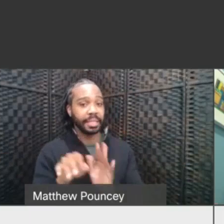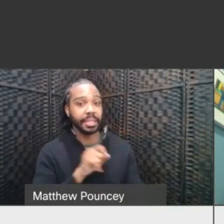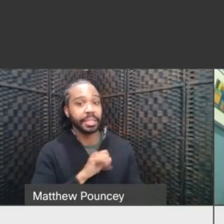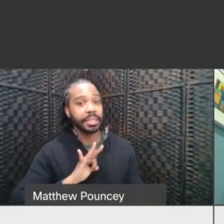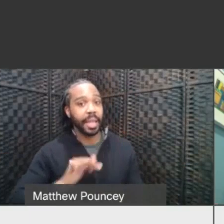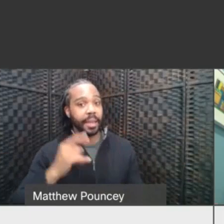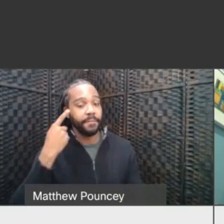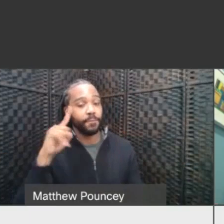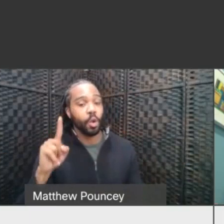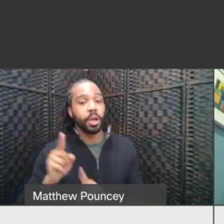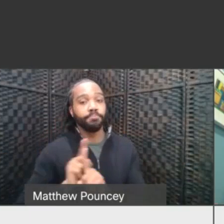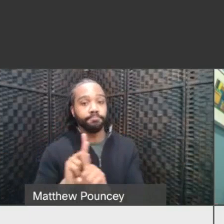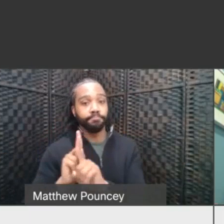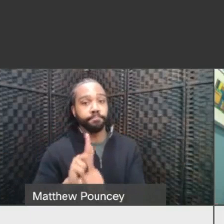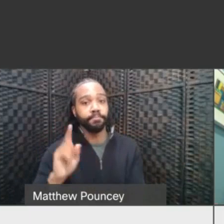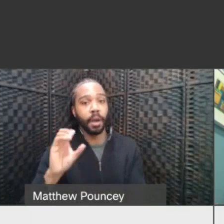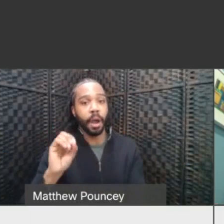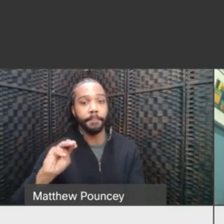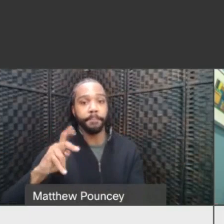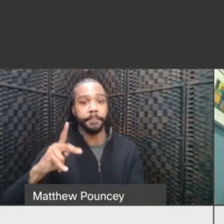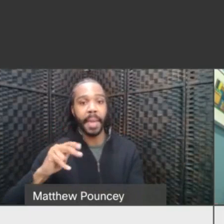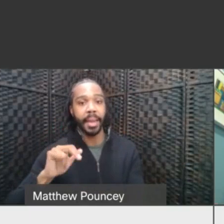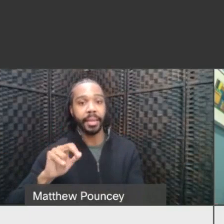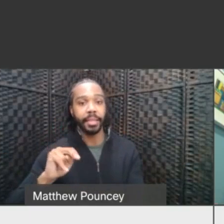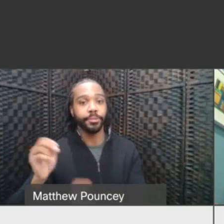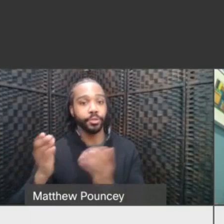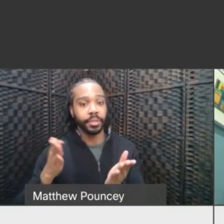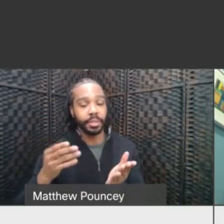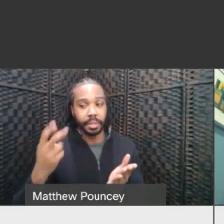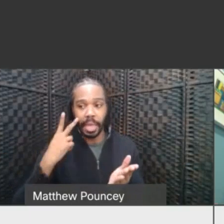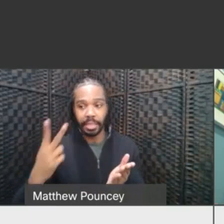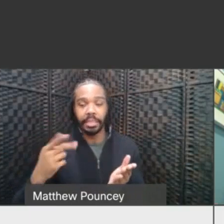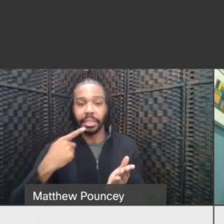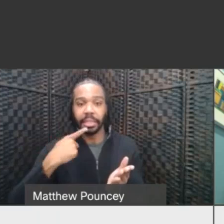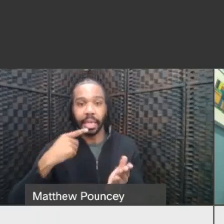services? It says there was an extension of this till December, but I wasn't sure if it was